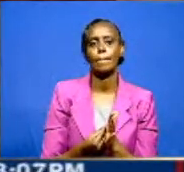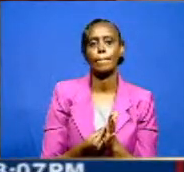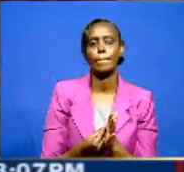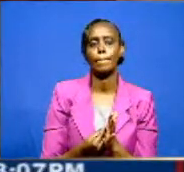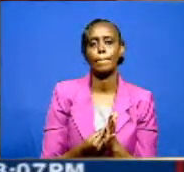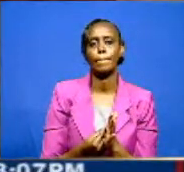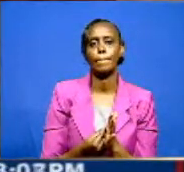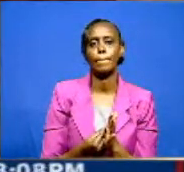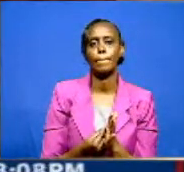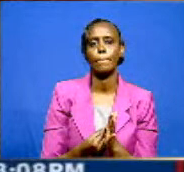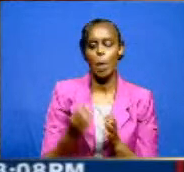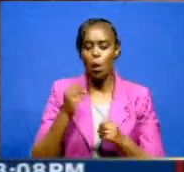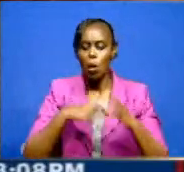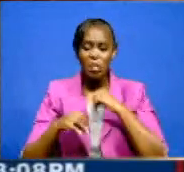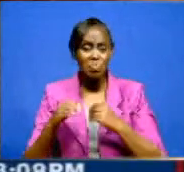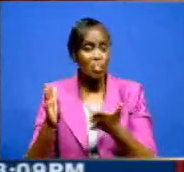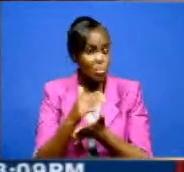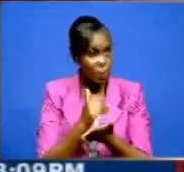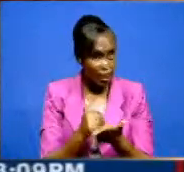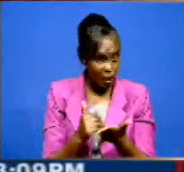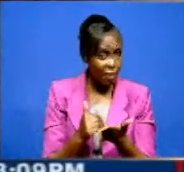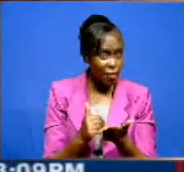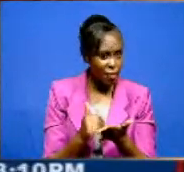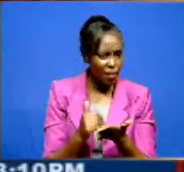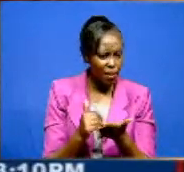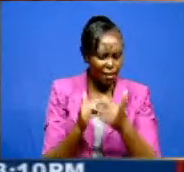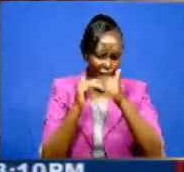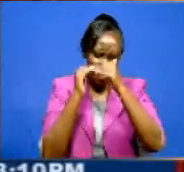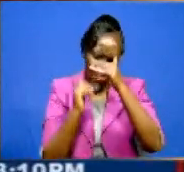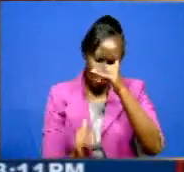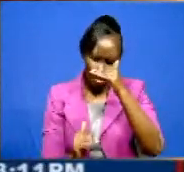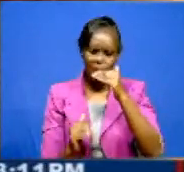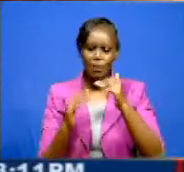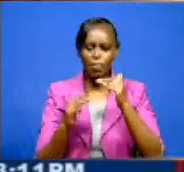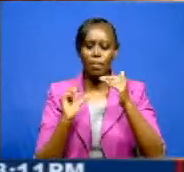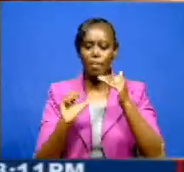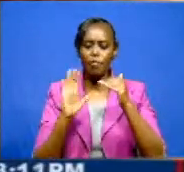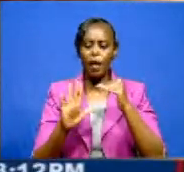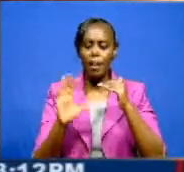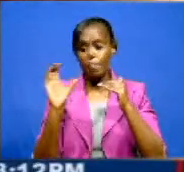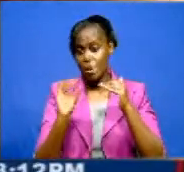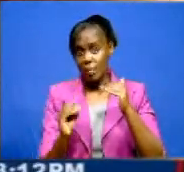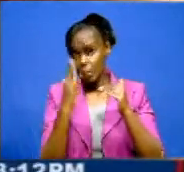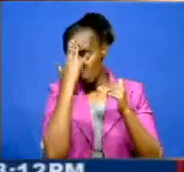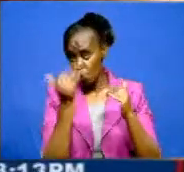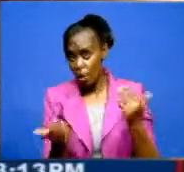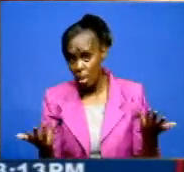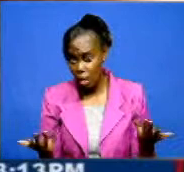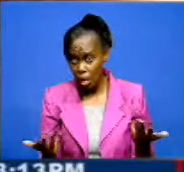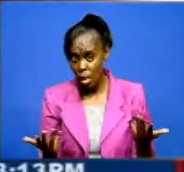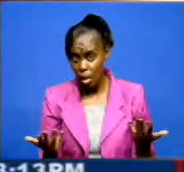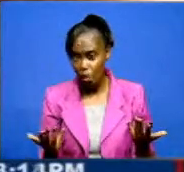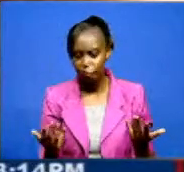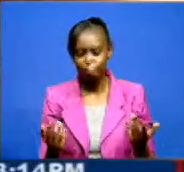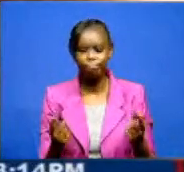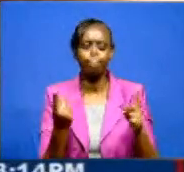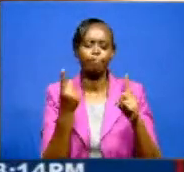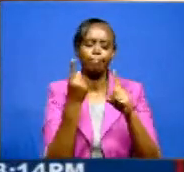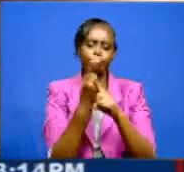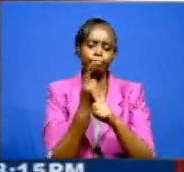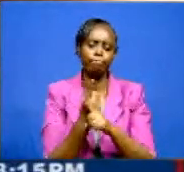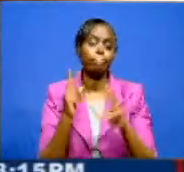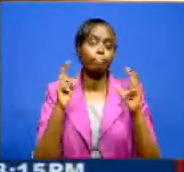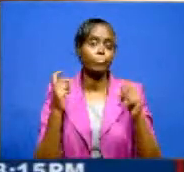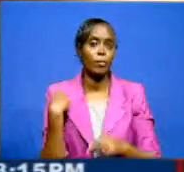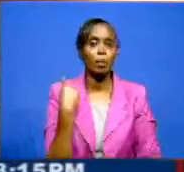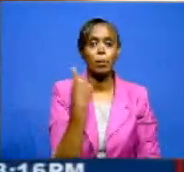Its contribution to revenue is less than 5%. And it is because of a number of issues. Number